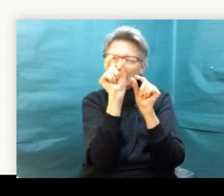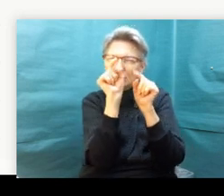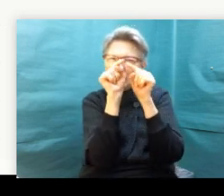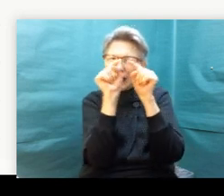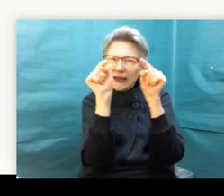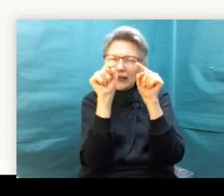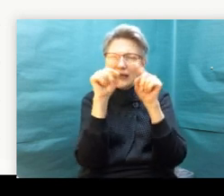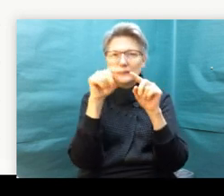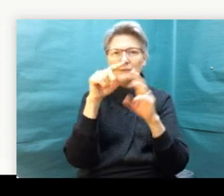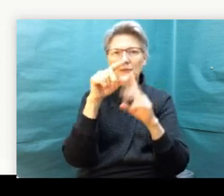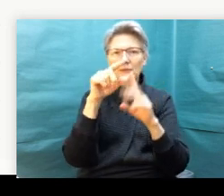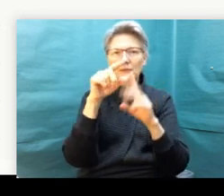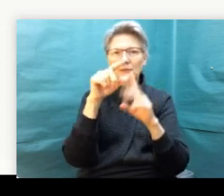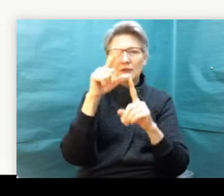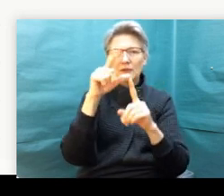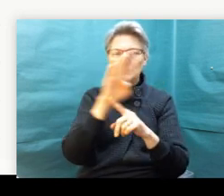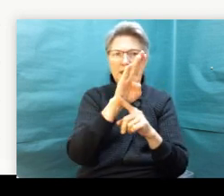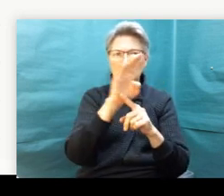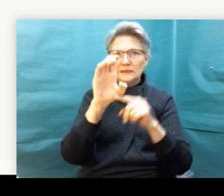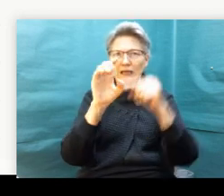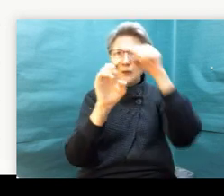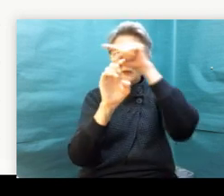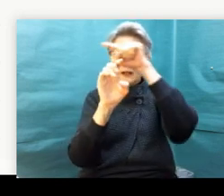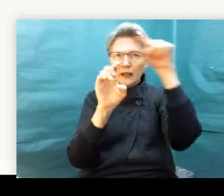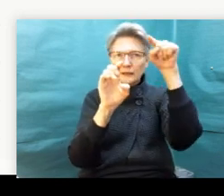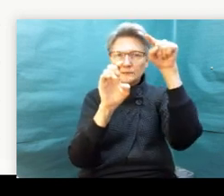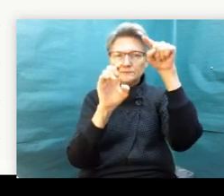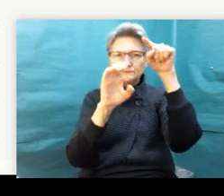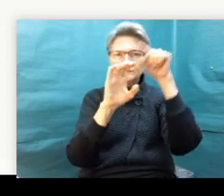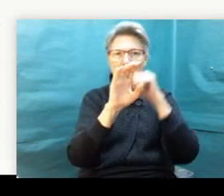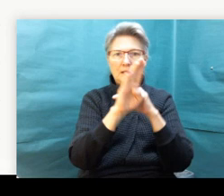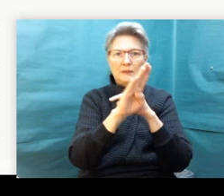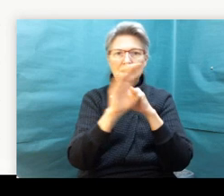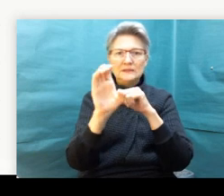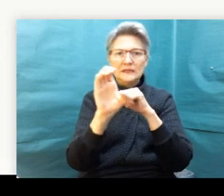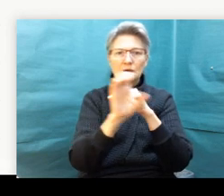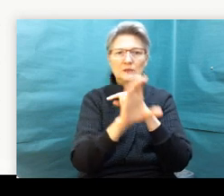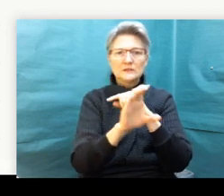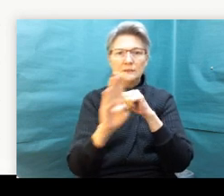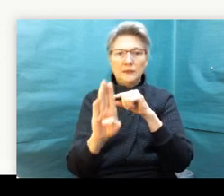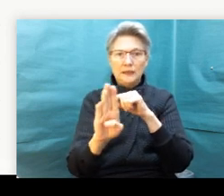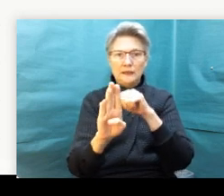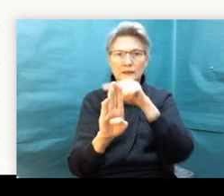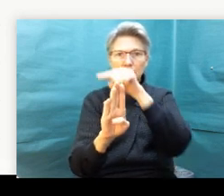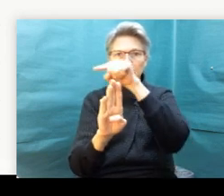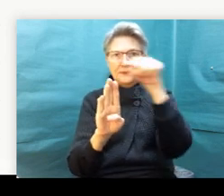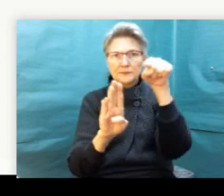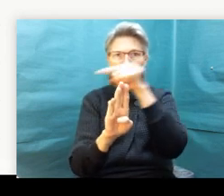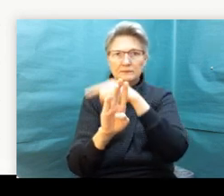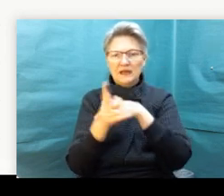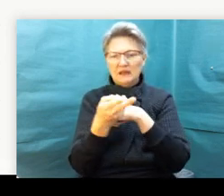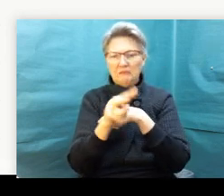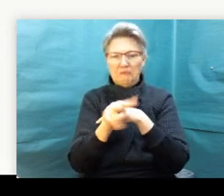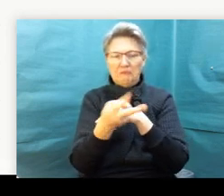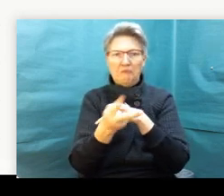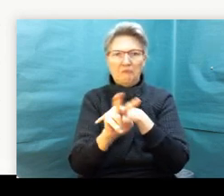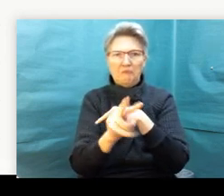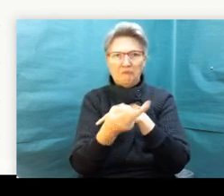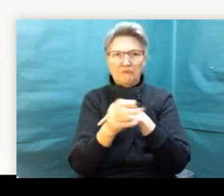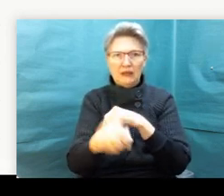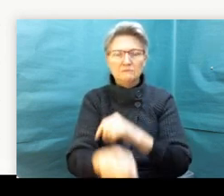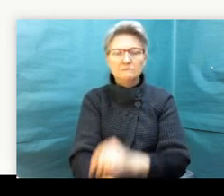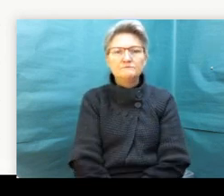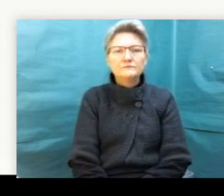top of the letters BC, or in this case, CB, because we can say it both ways. Okay, so when you're writing